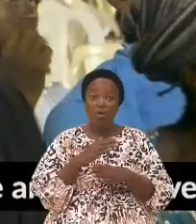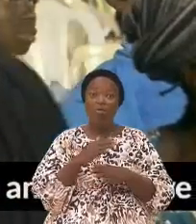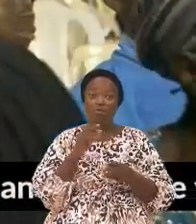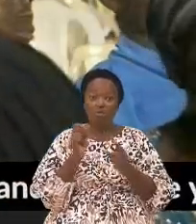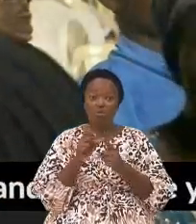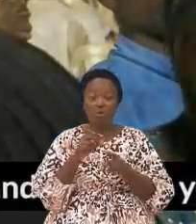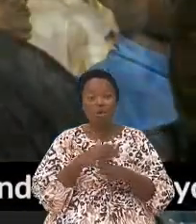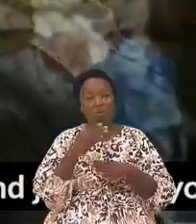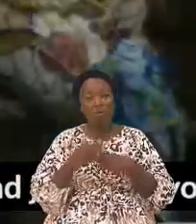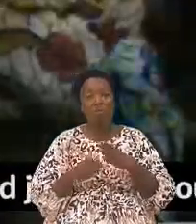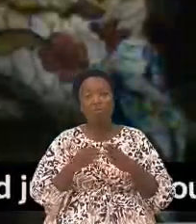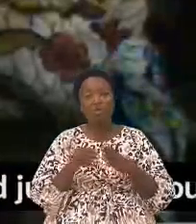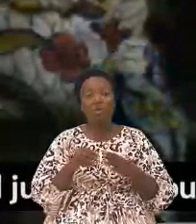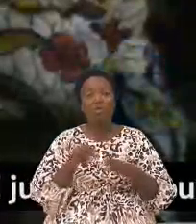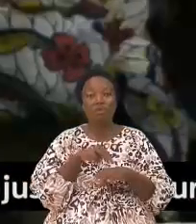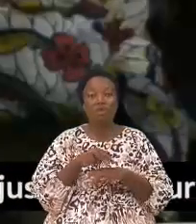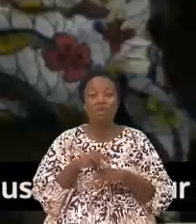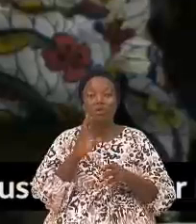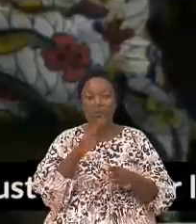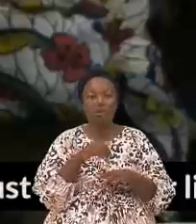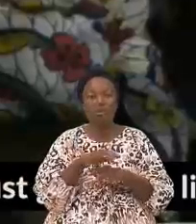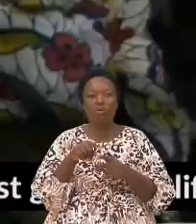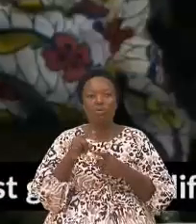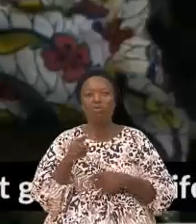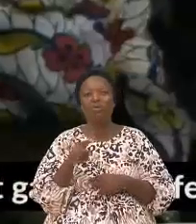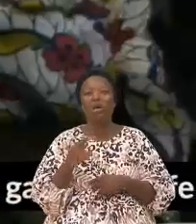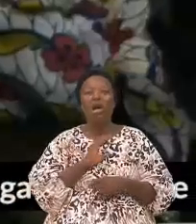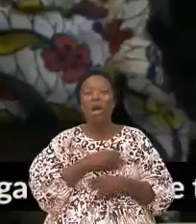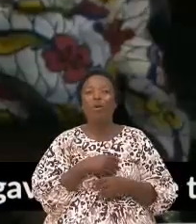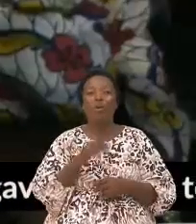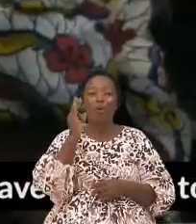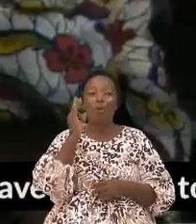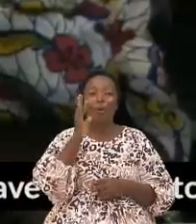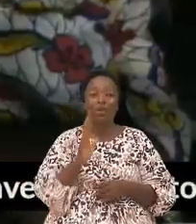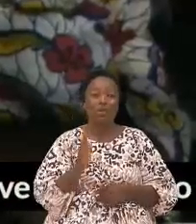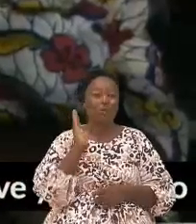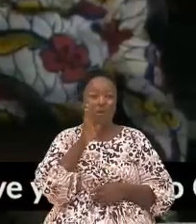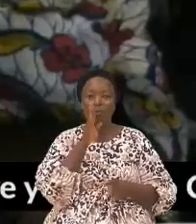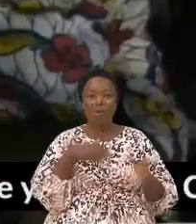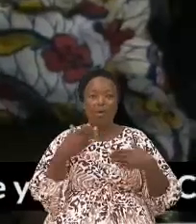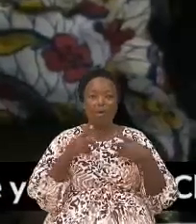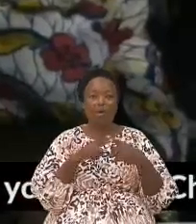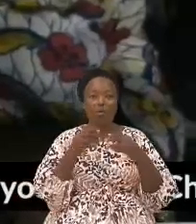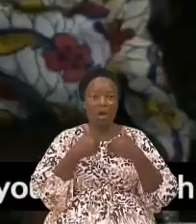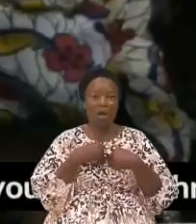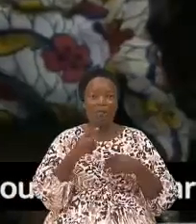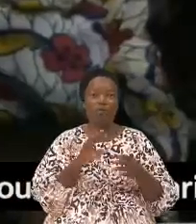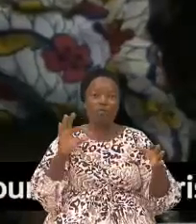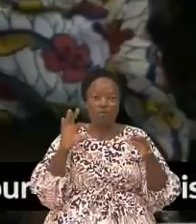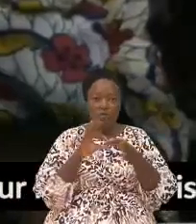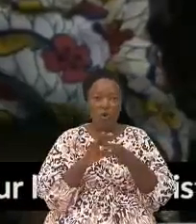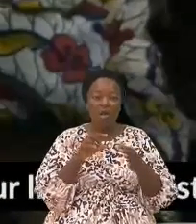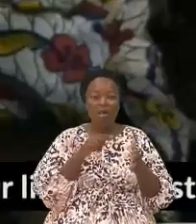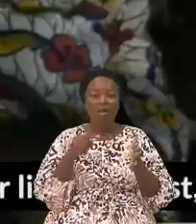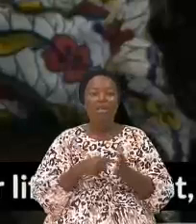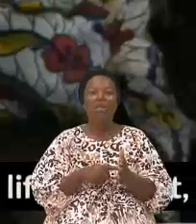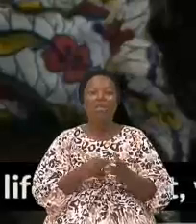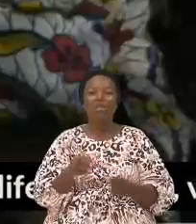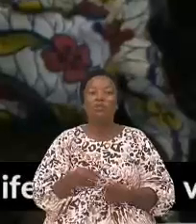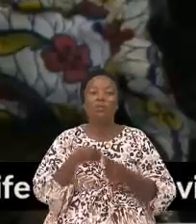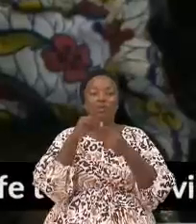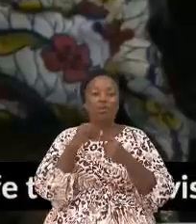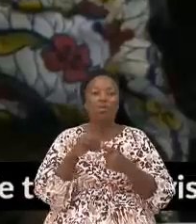Christ. More details about this will be sent to you. Our pastor will be delighted